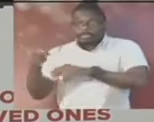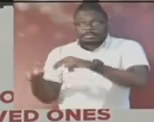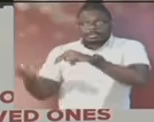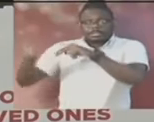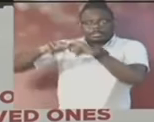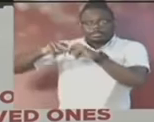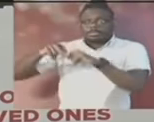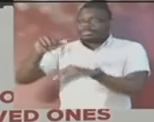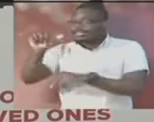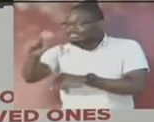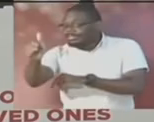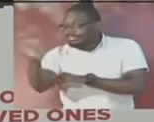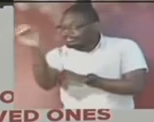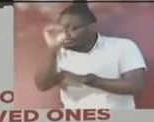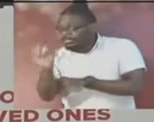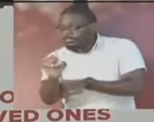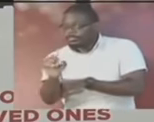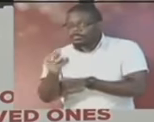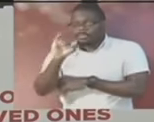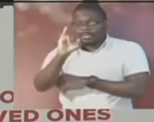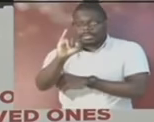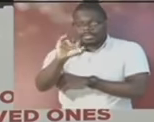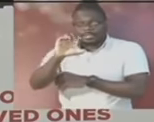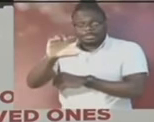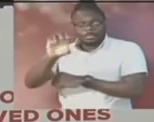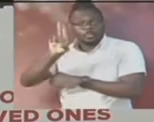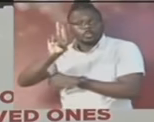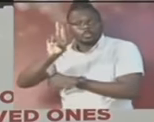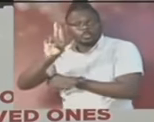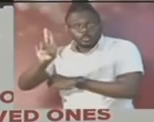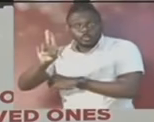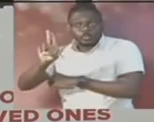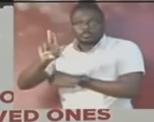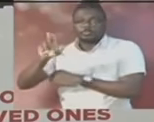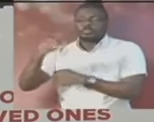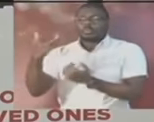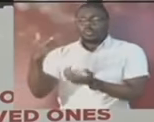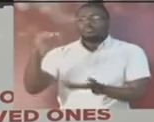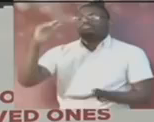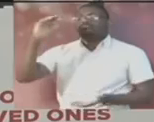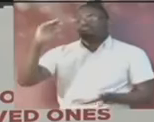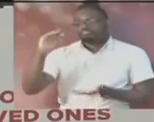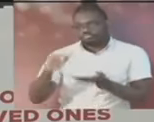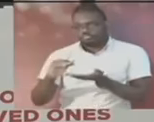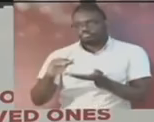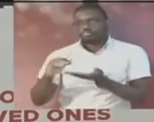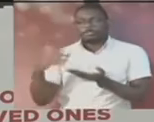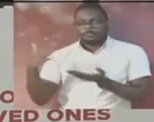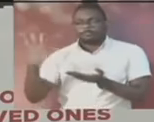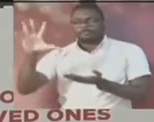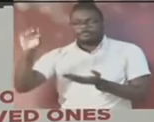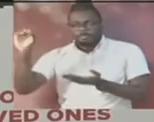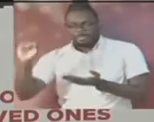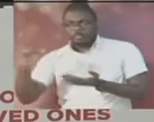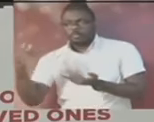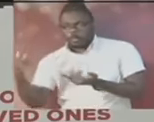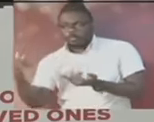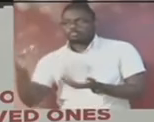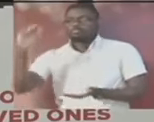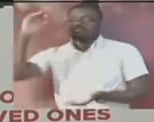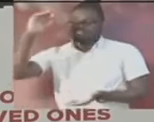our ICU occupancy rates have decreased from 50% to 40%. I'd like to reiterate that the